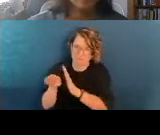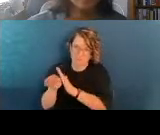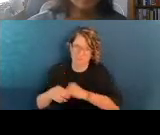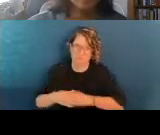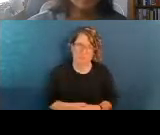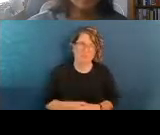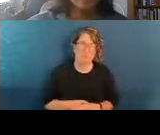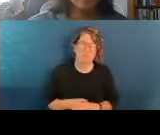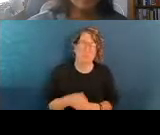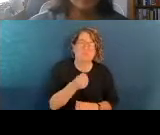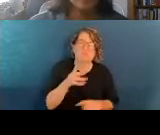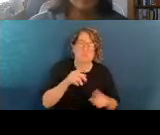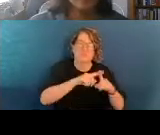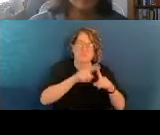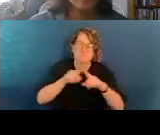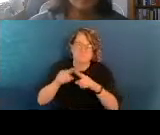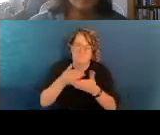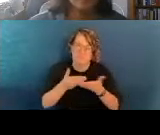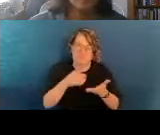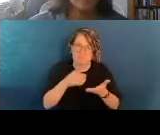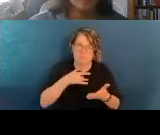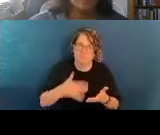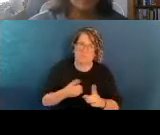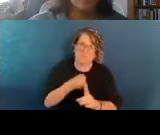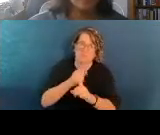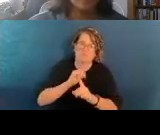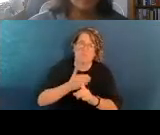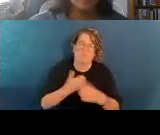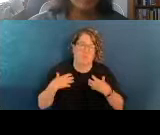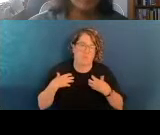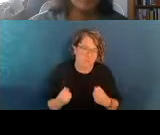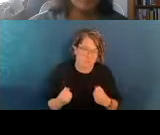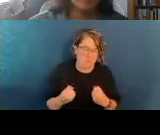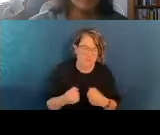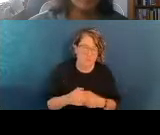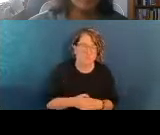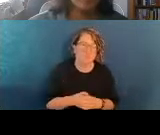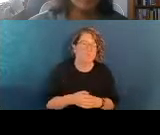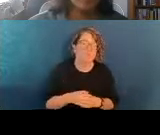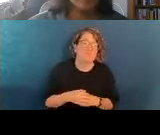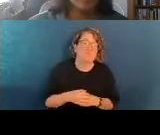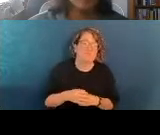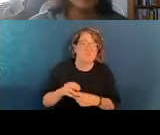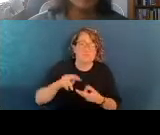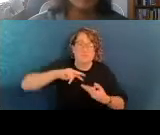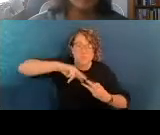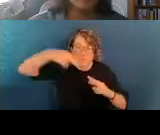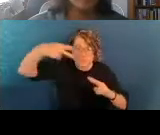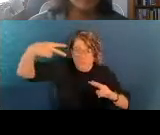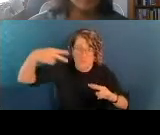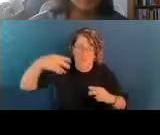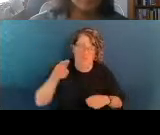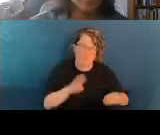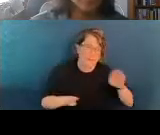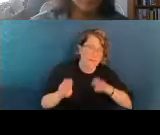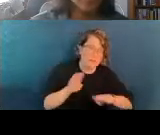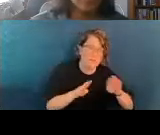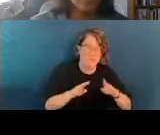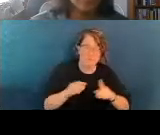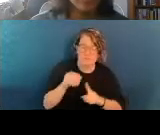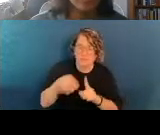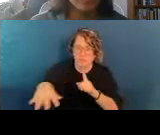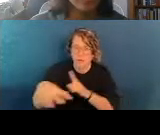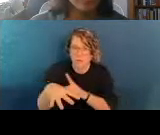our health and well-being. These factors are often grouped into things like genetics, behaviors, environmental and